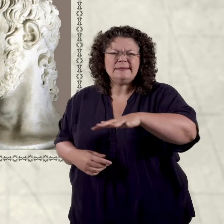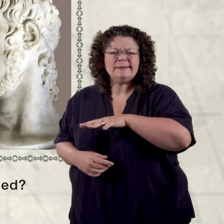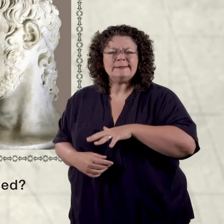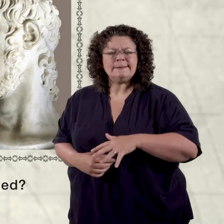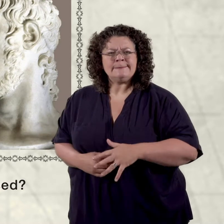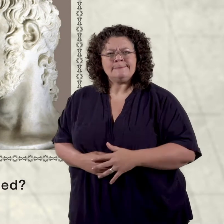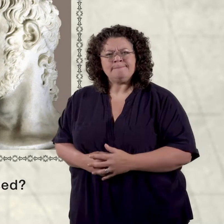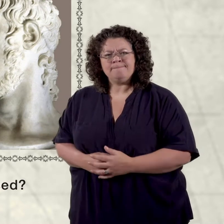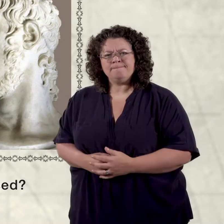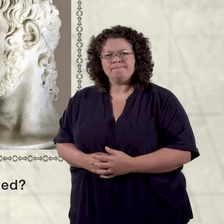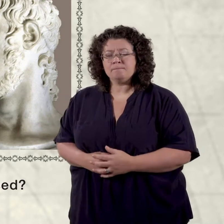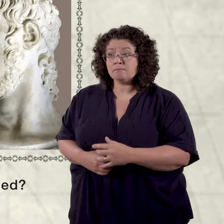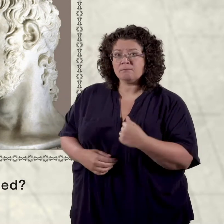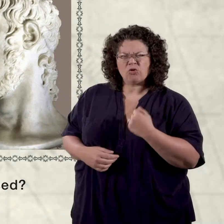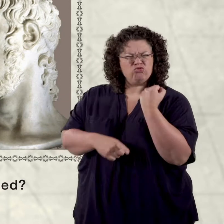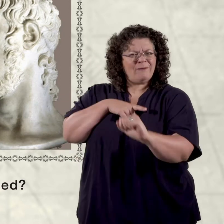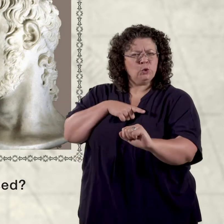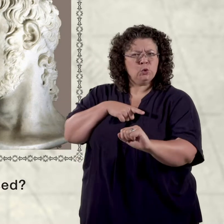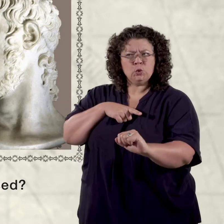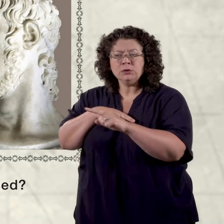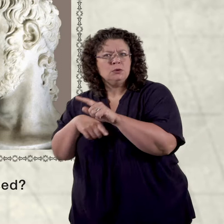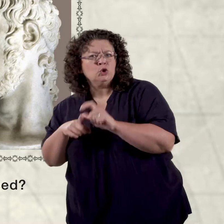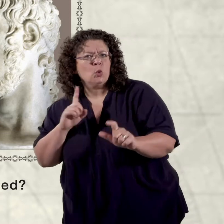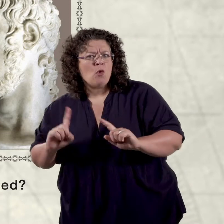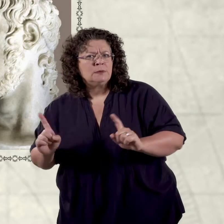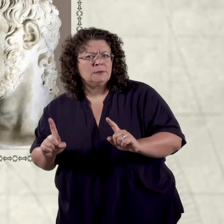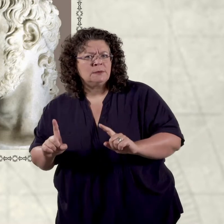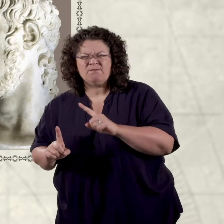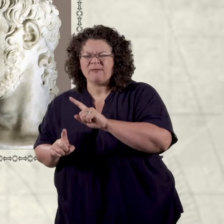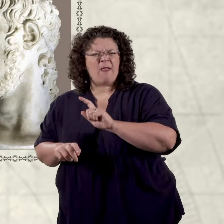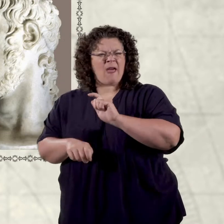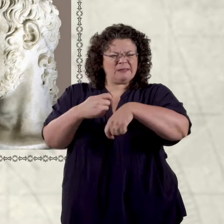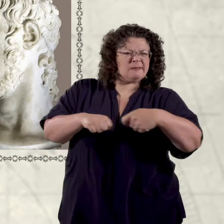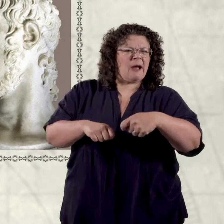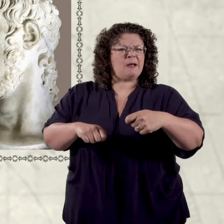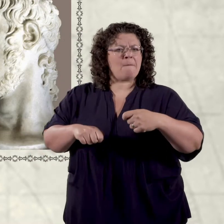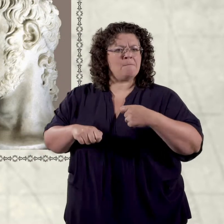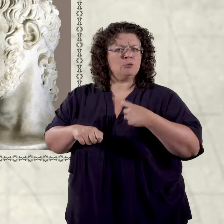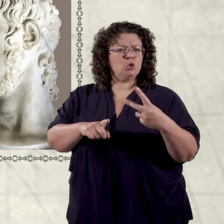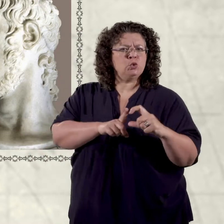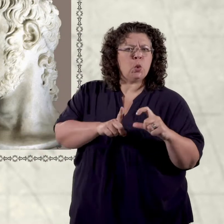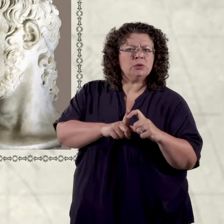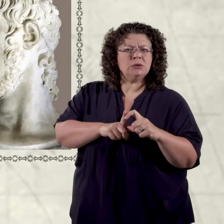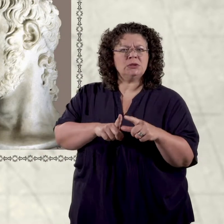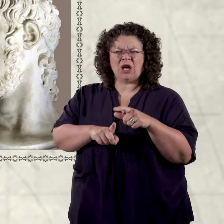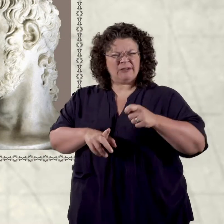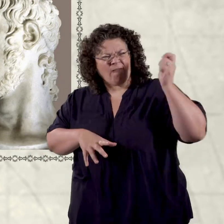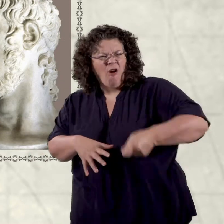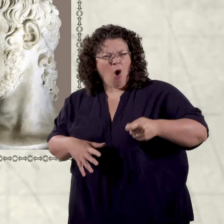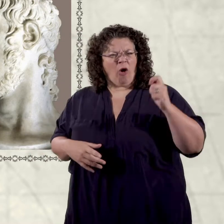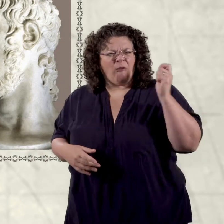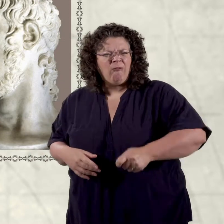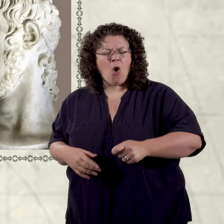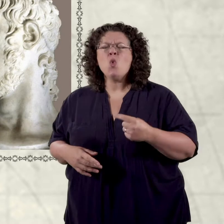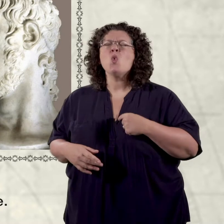And what did they do when I refused? They tied up my daughters and they flogged us.